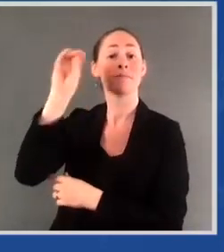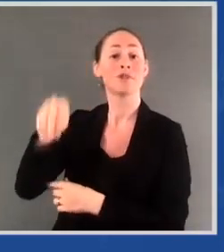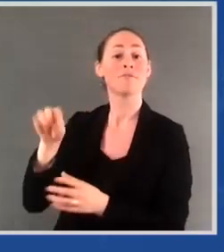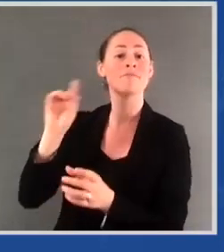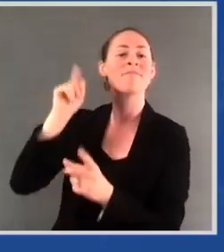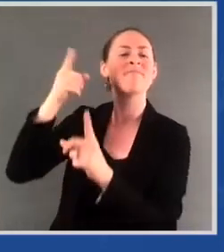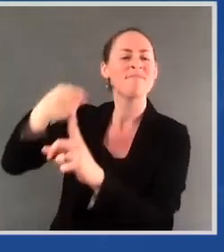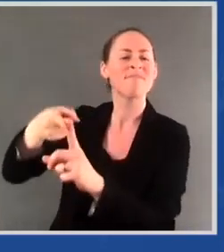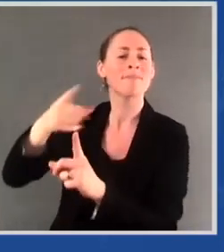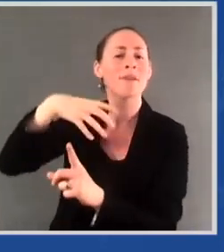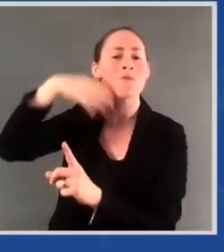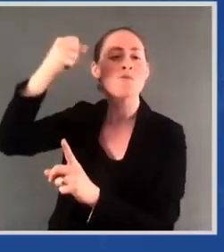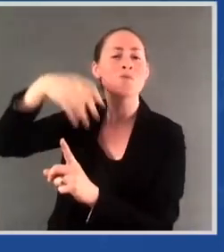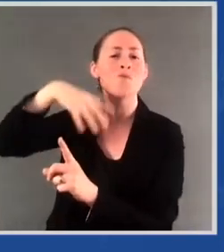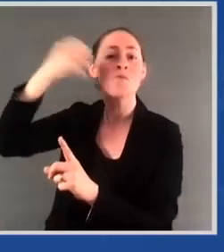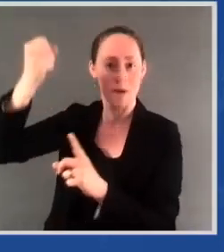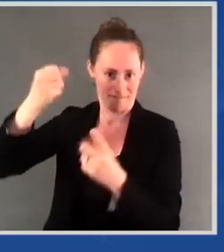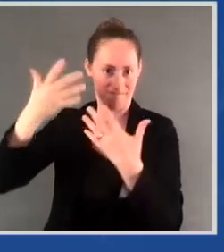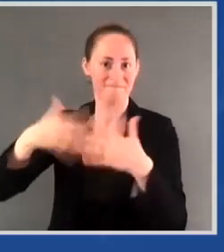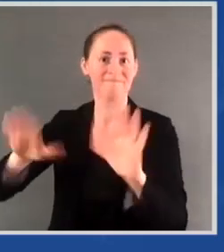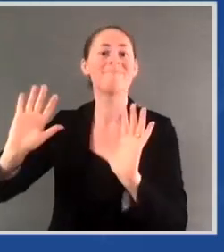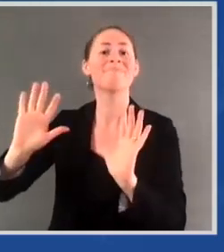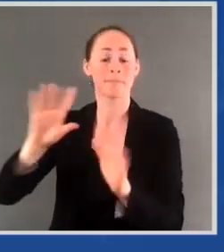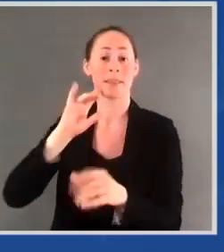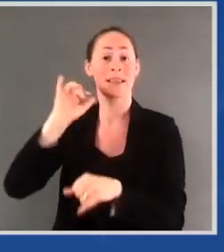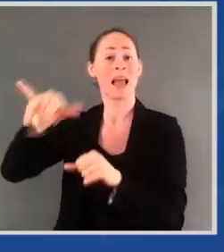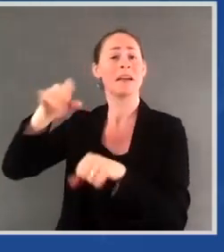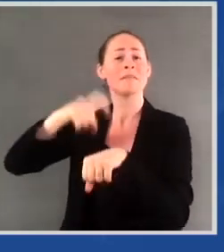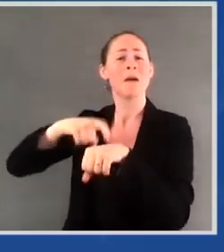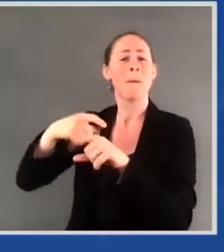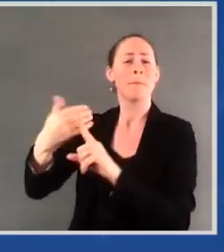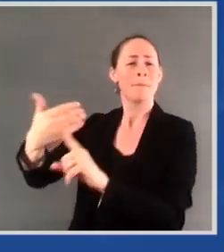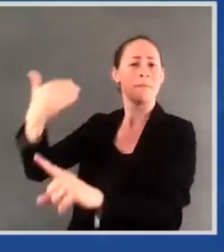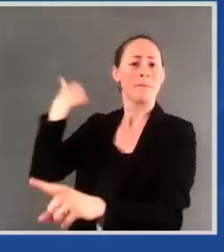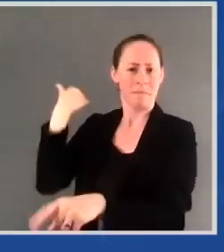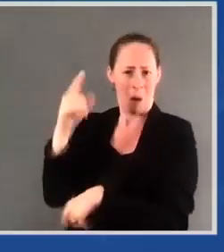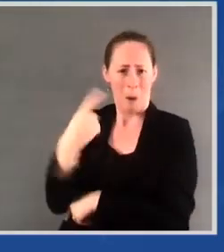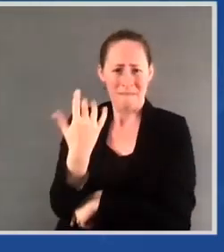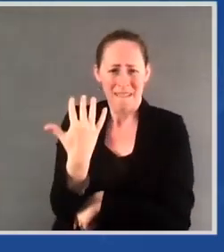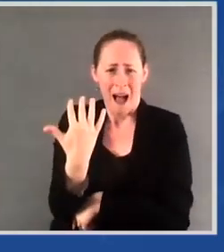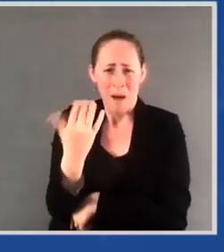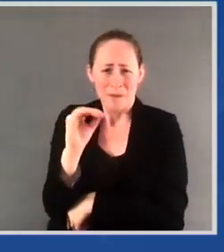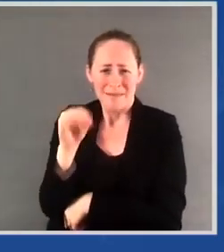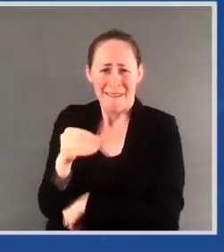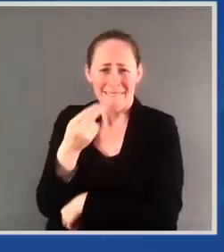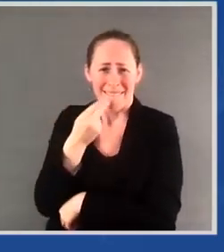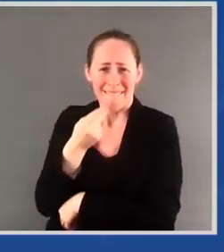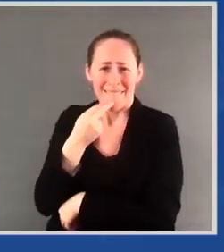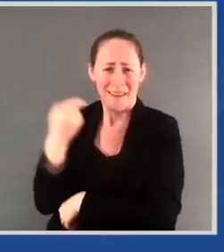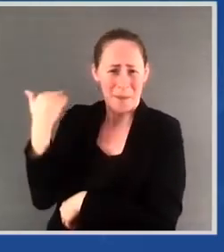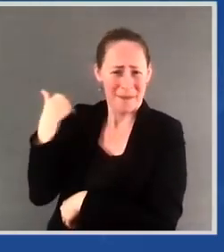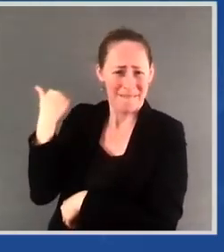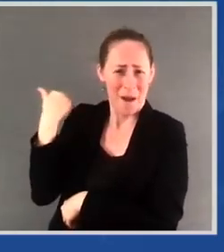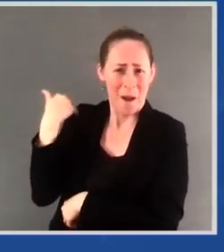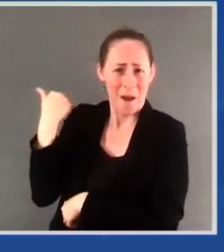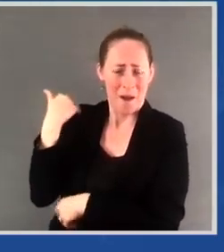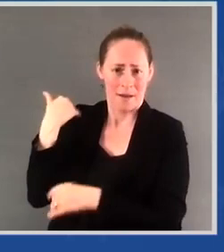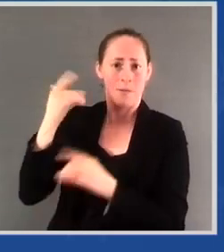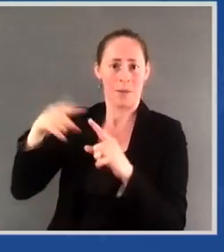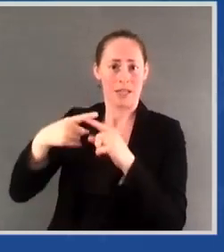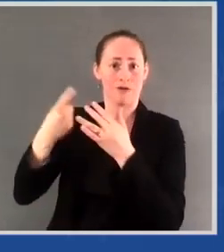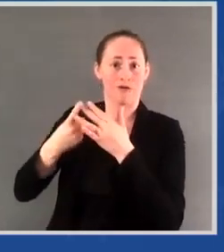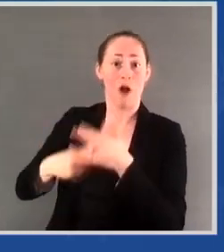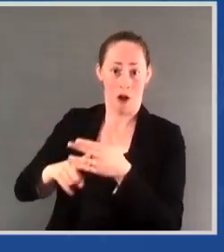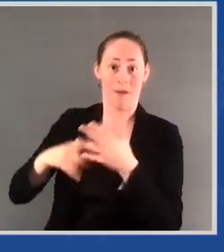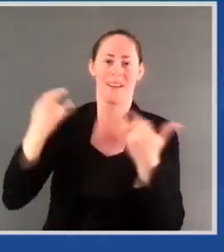ago, we were at only 5% of adult Americans. 15 states in the District of Columbia have